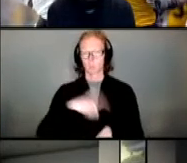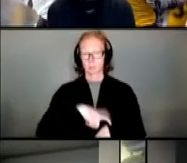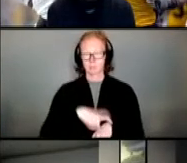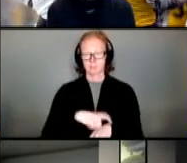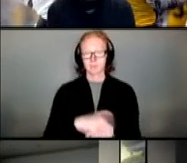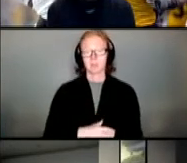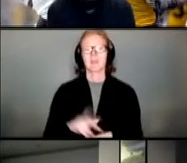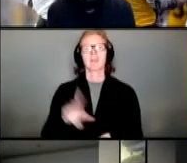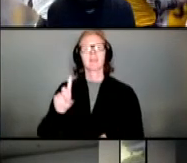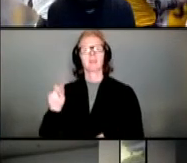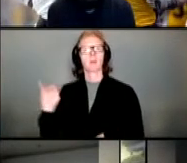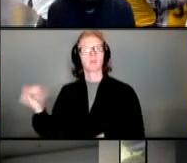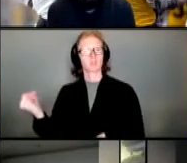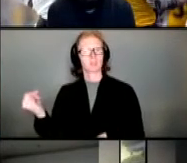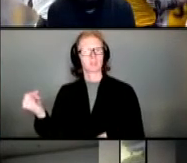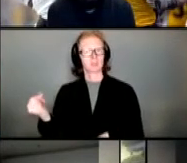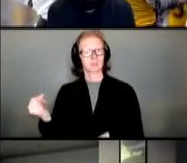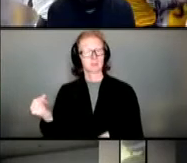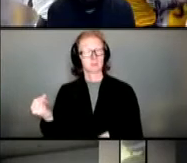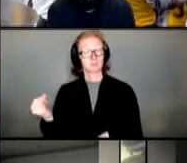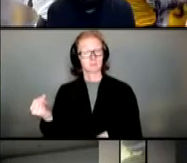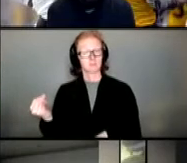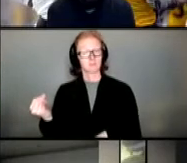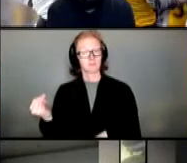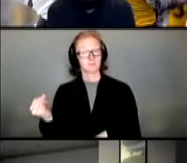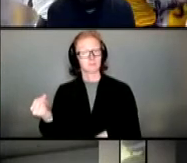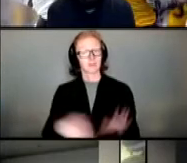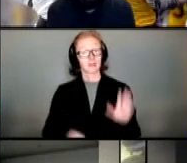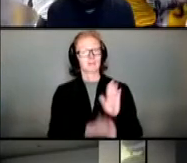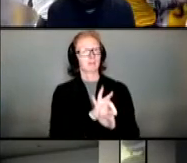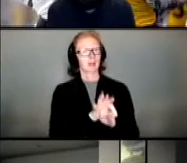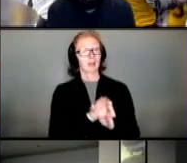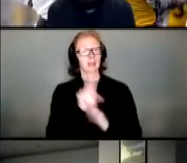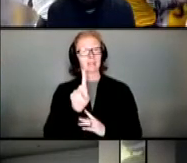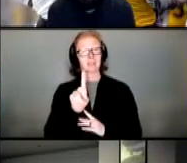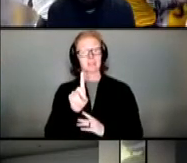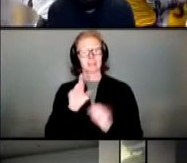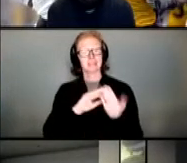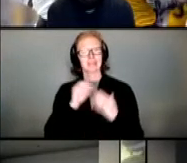of Justice found the City of Portland out of compliance.